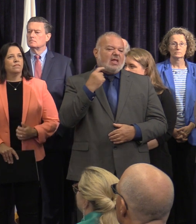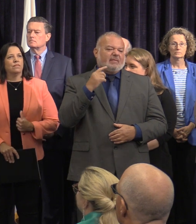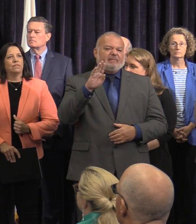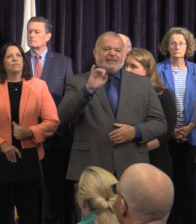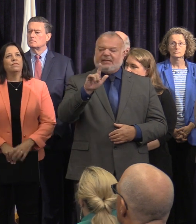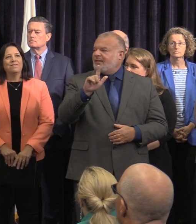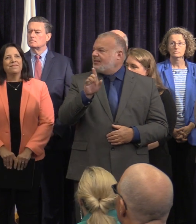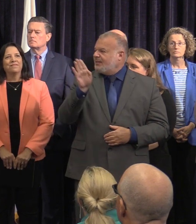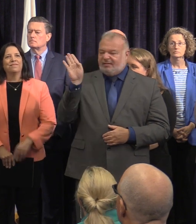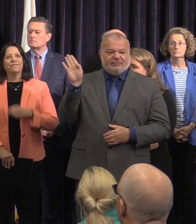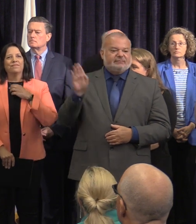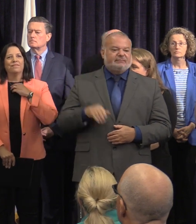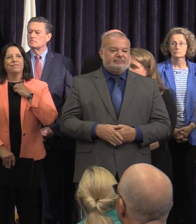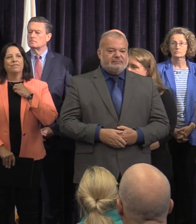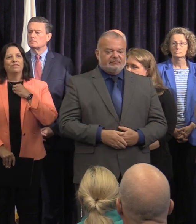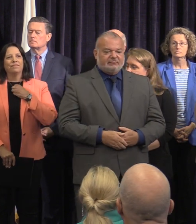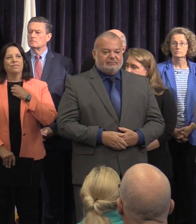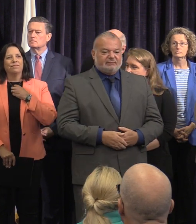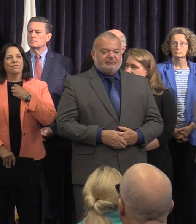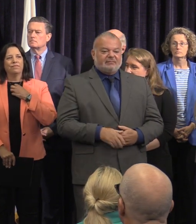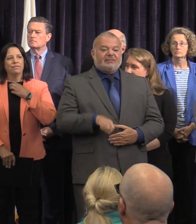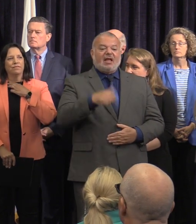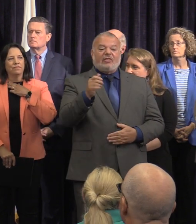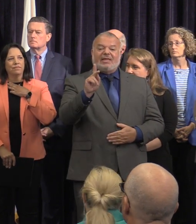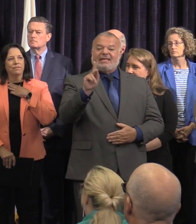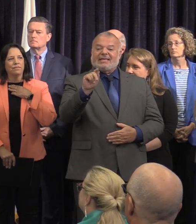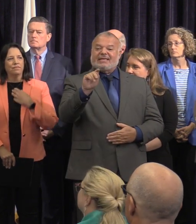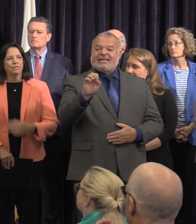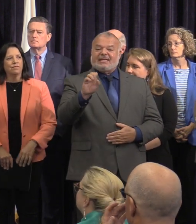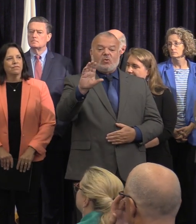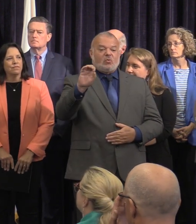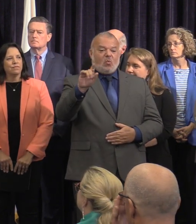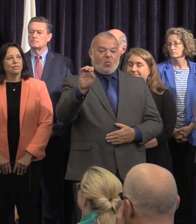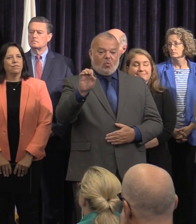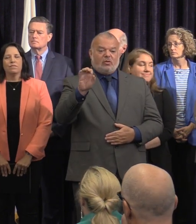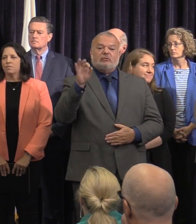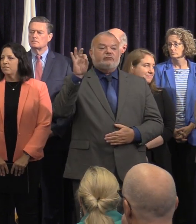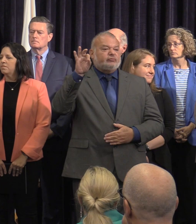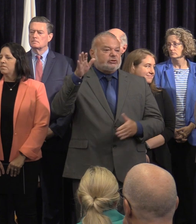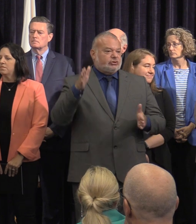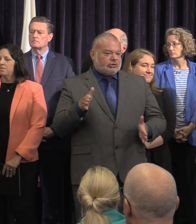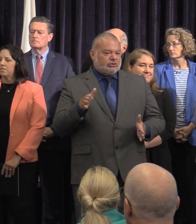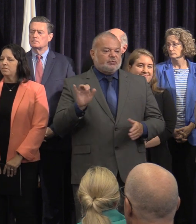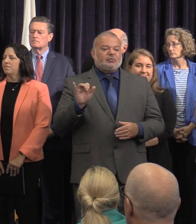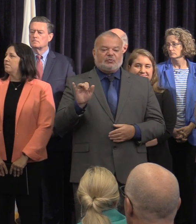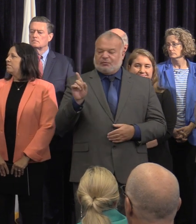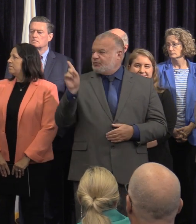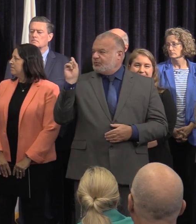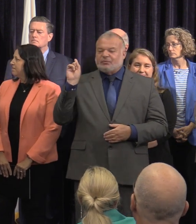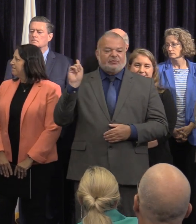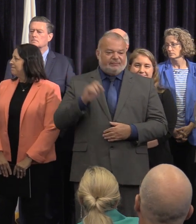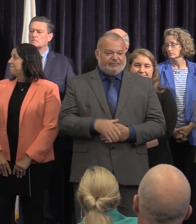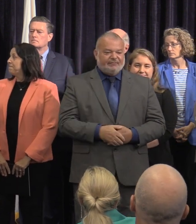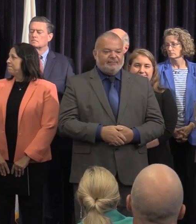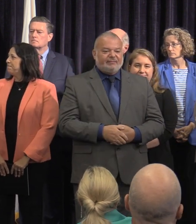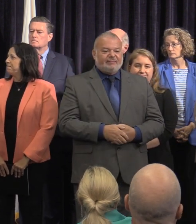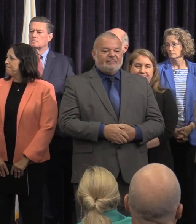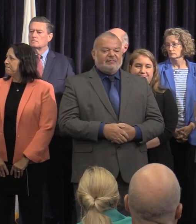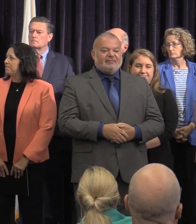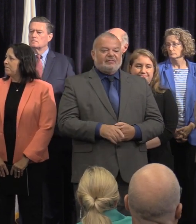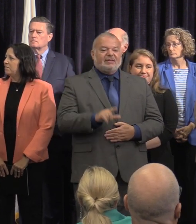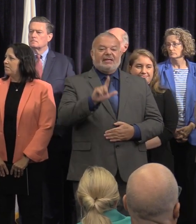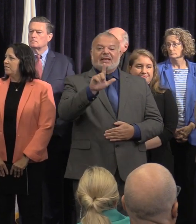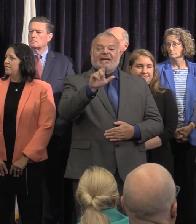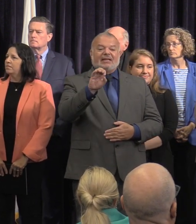Katie Cole, pastor at the Hartford Street Presbyterian Church in Natick. Lenita Reason, executive director of the Brazilian Workers